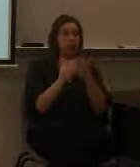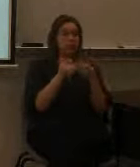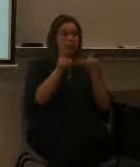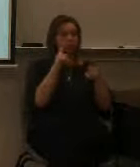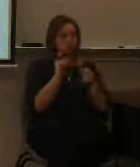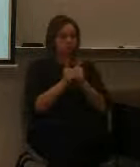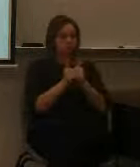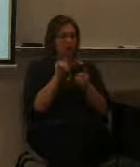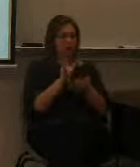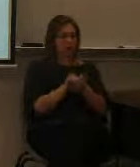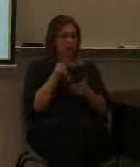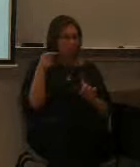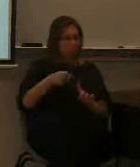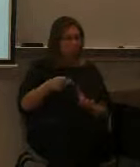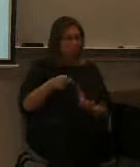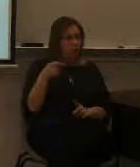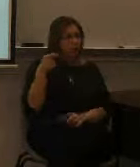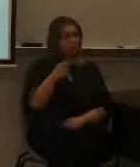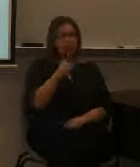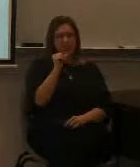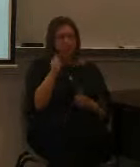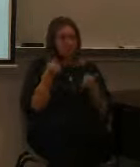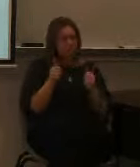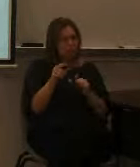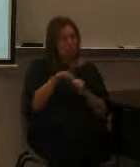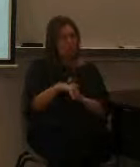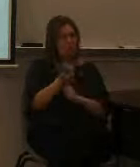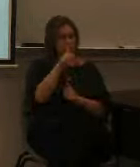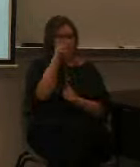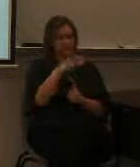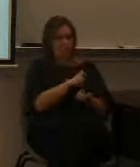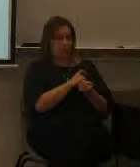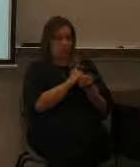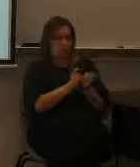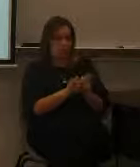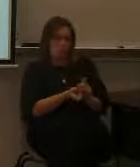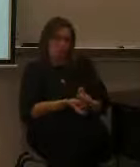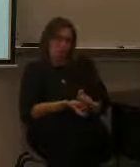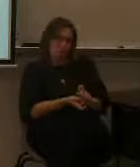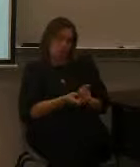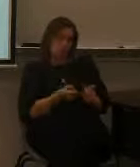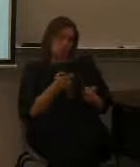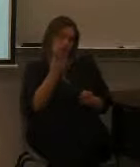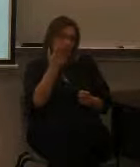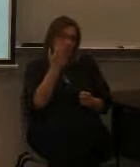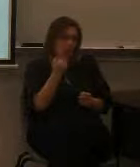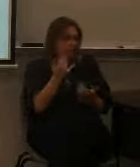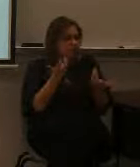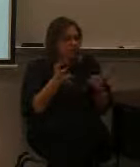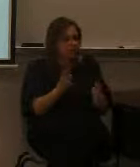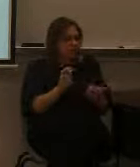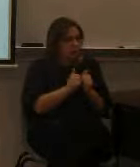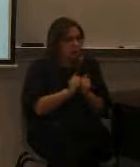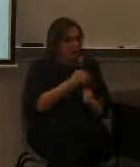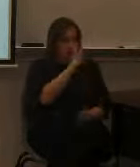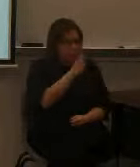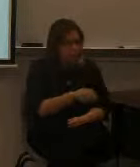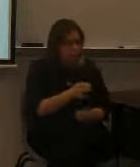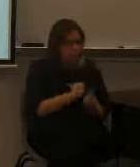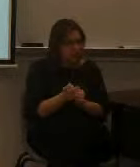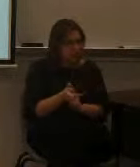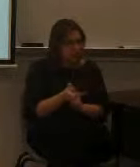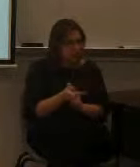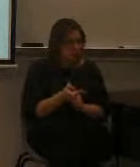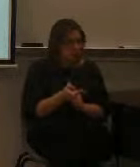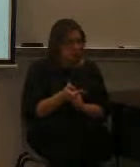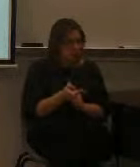point, you're actually not going to be able to detect it because they've evolved away from competing with each other directly. So that's part of the reason that